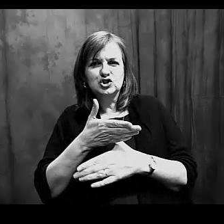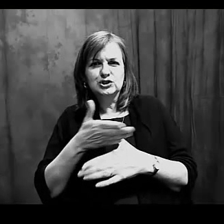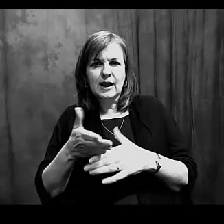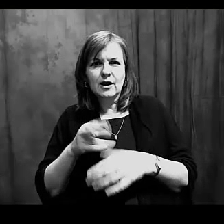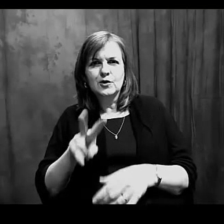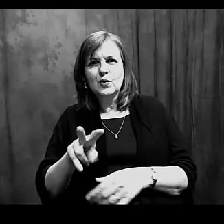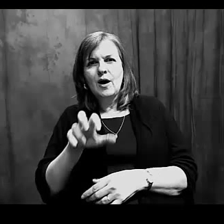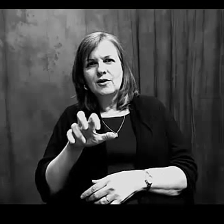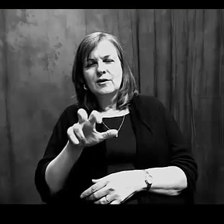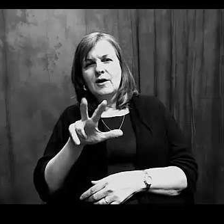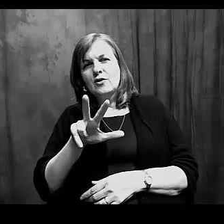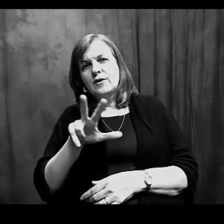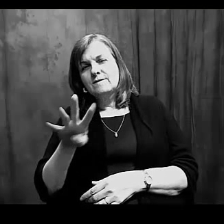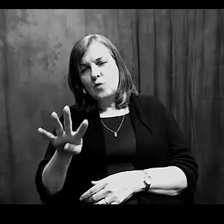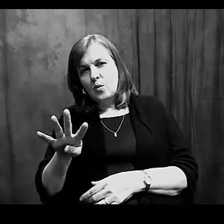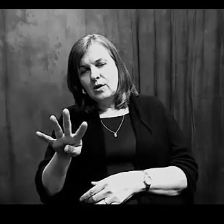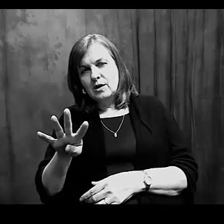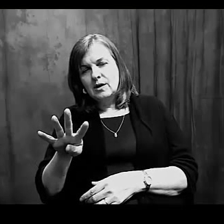share then